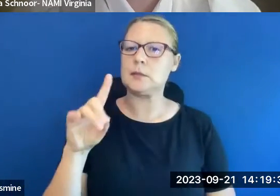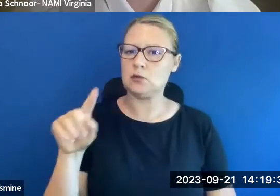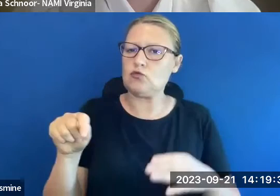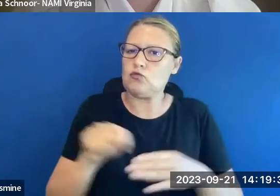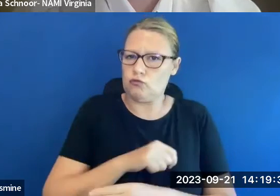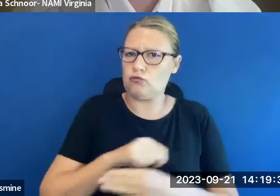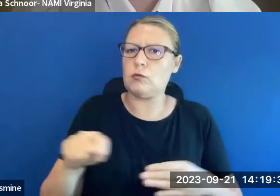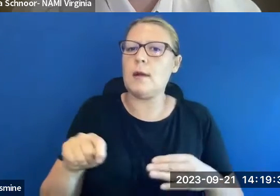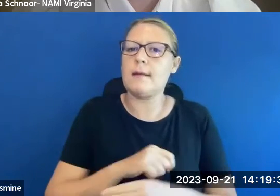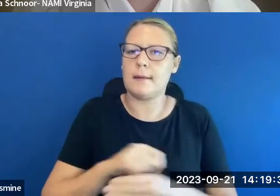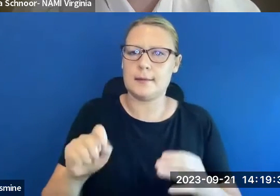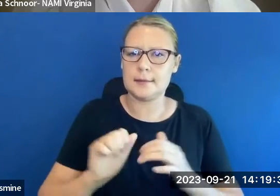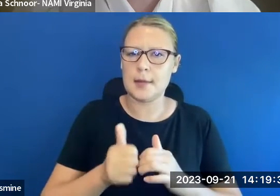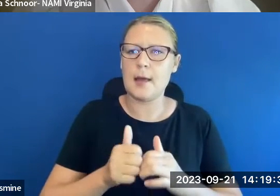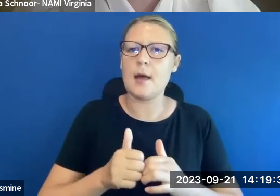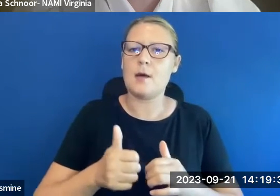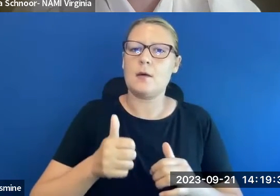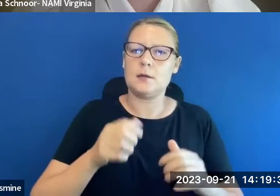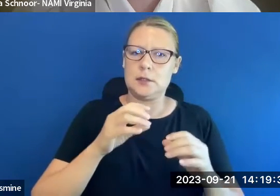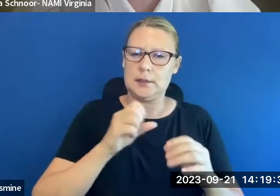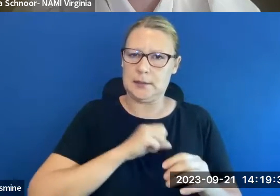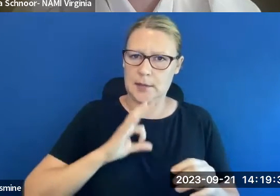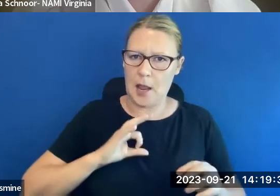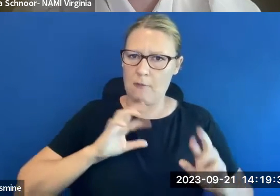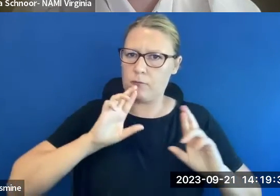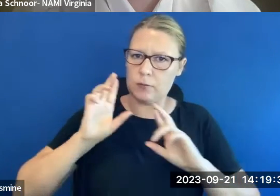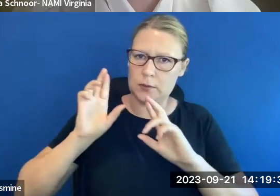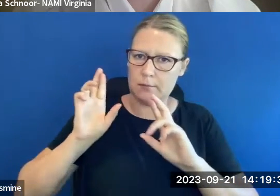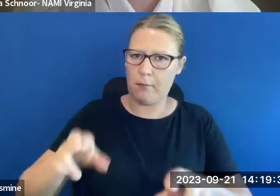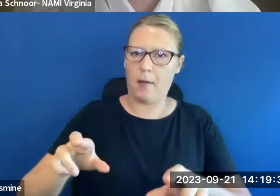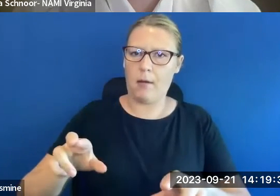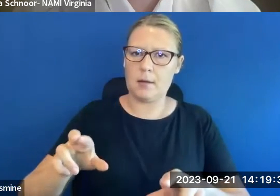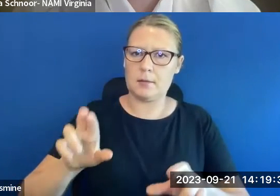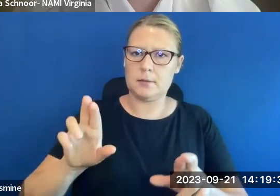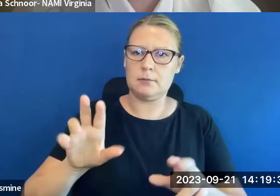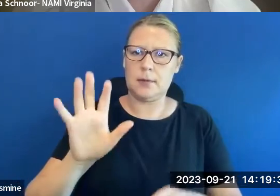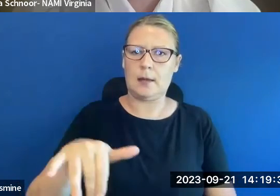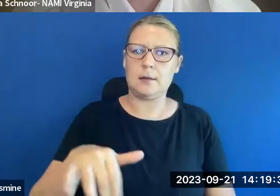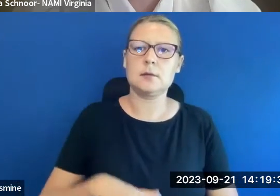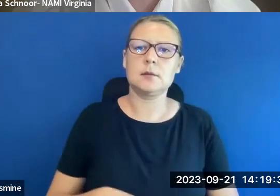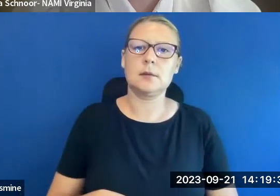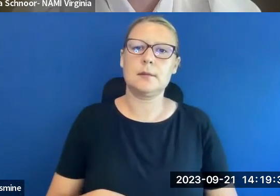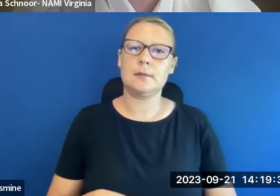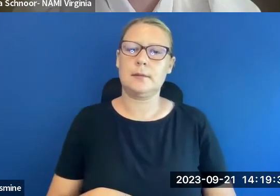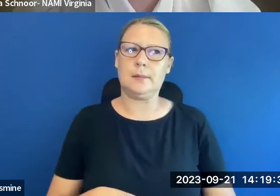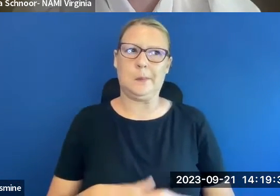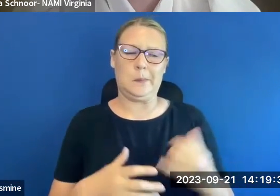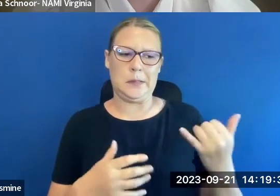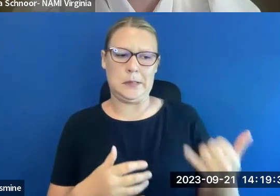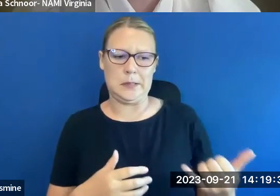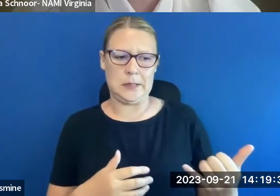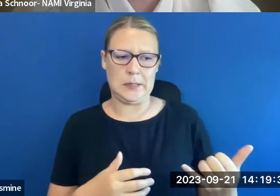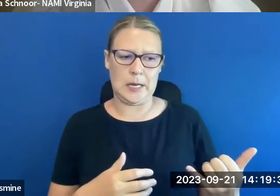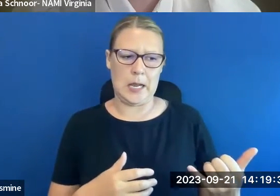to respond to these things. I think the issue now is that they've become more of a reality than they